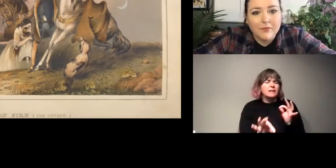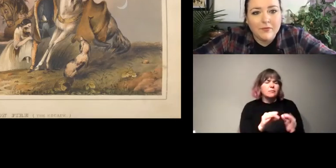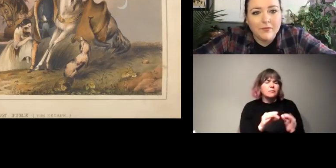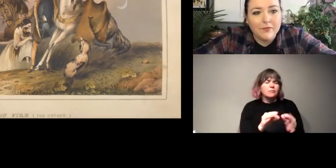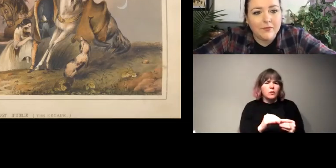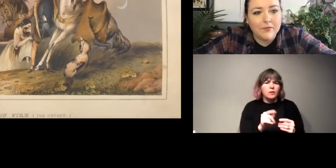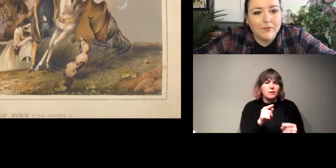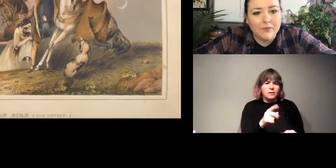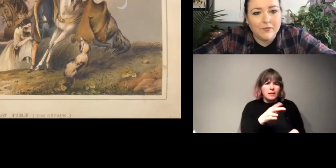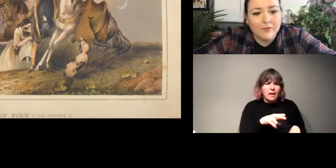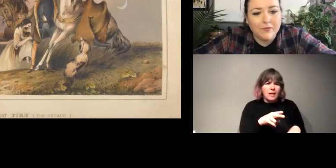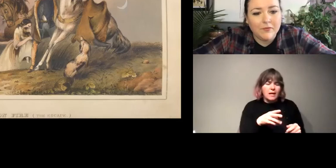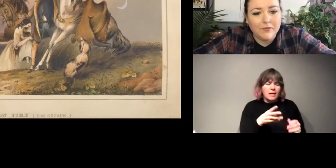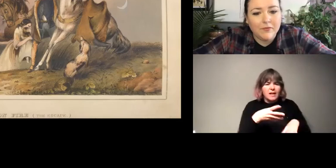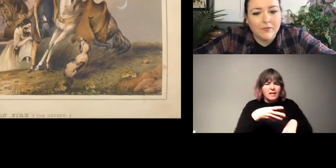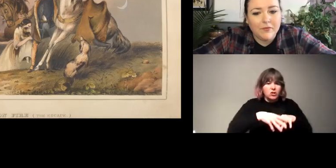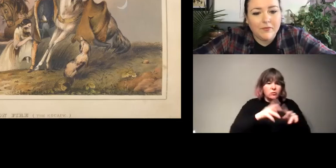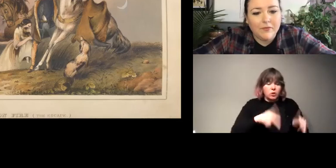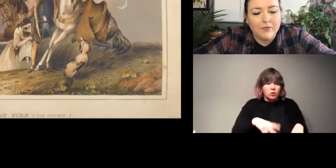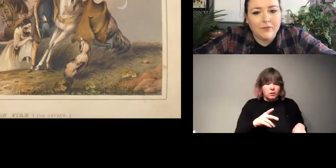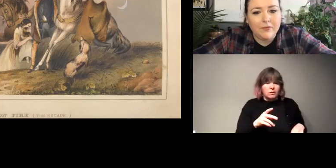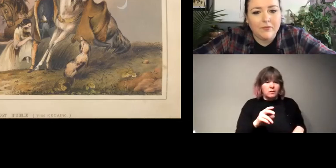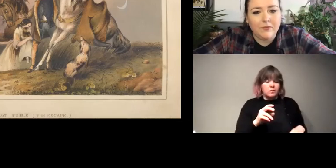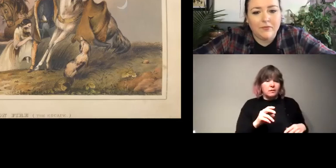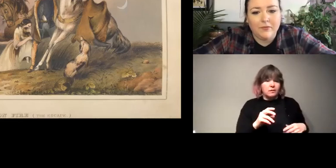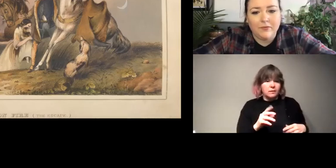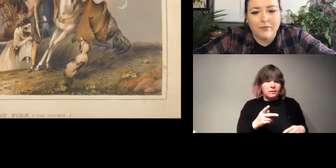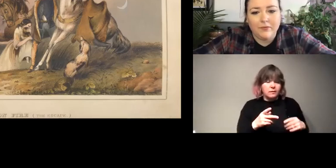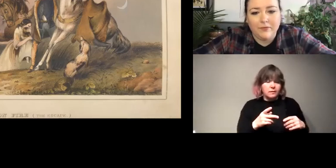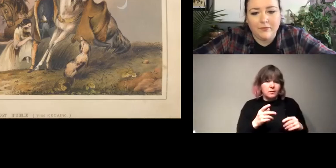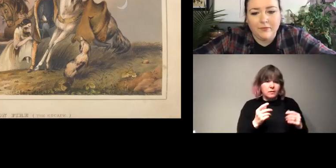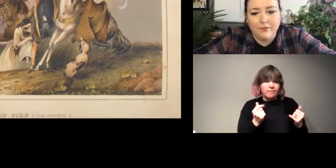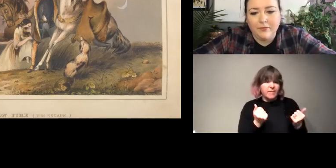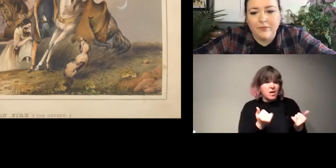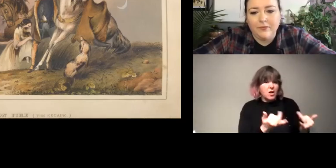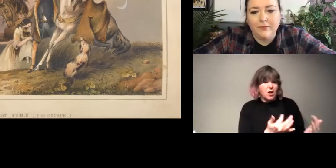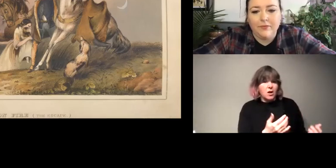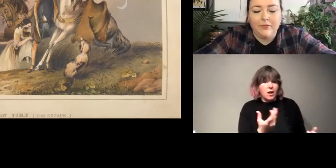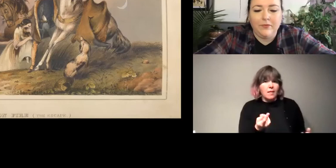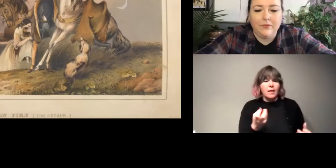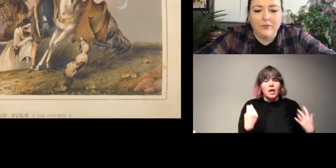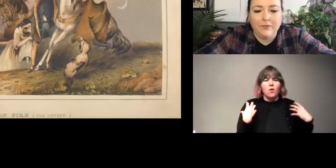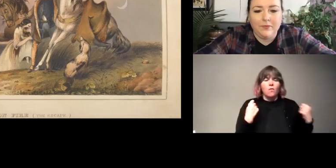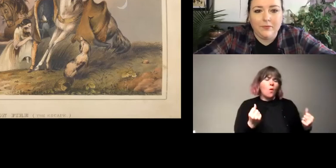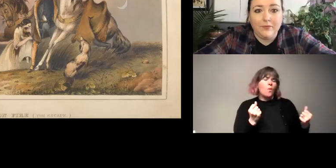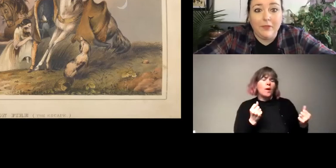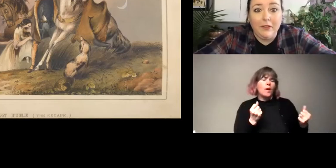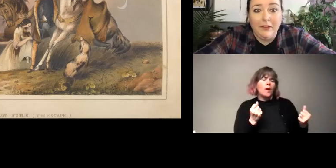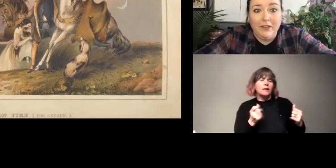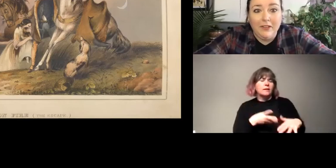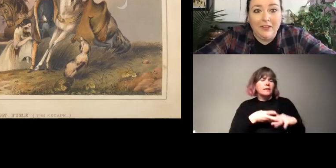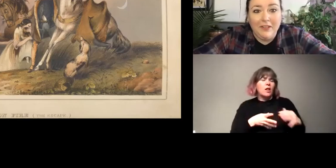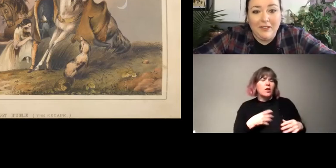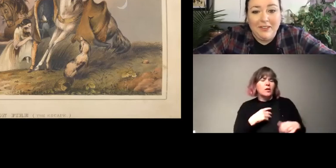this native man who is starting this fire, and the heroic settler is aghast. His